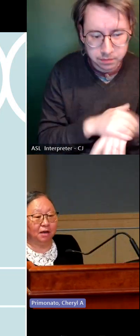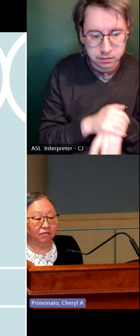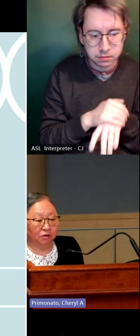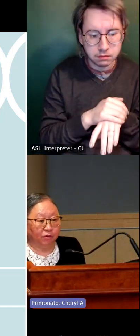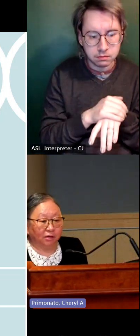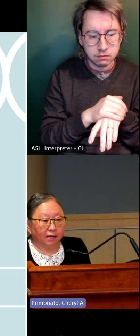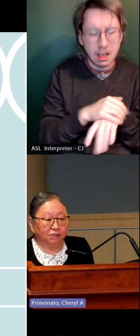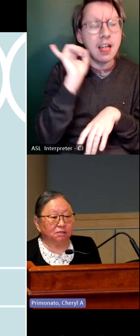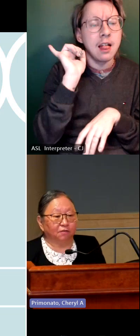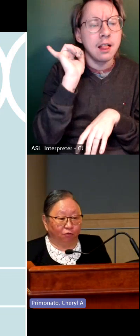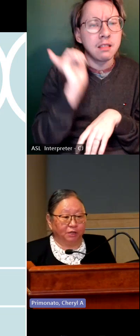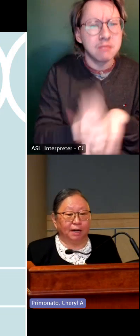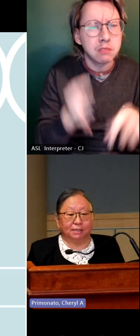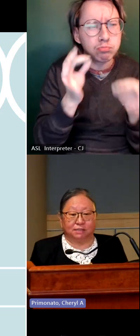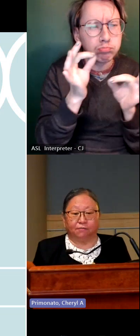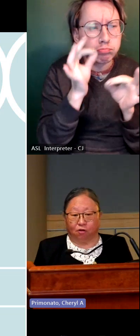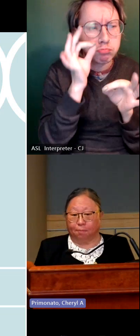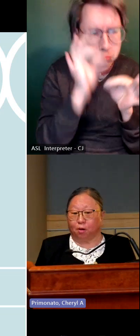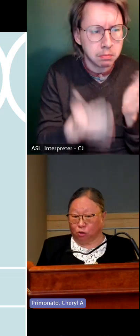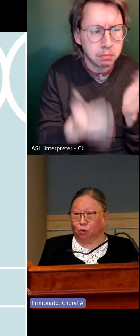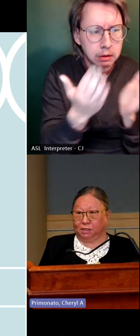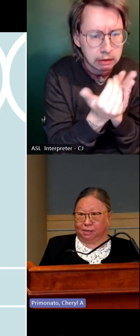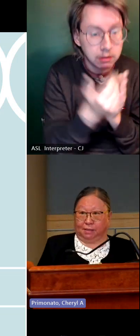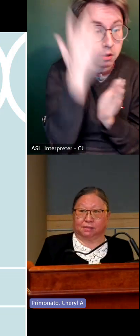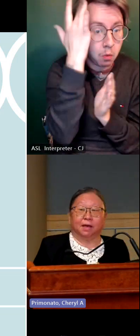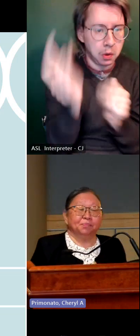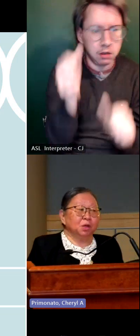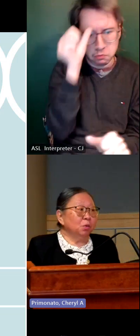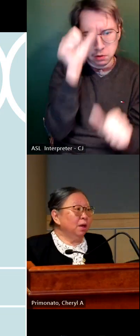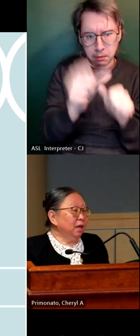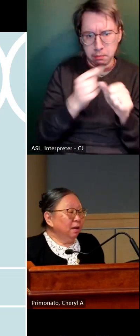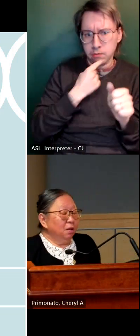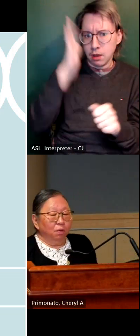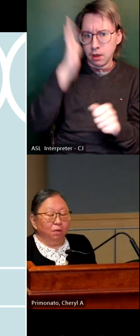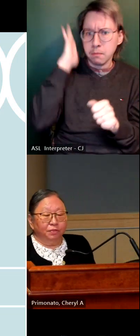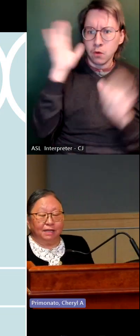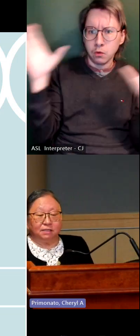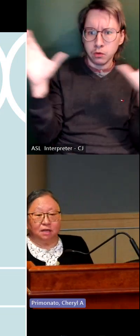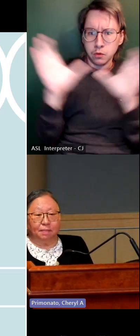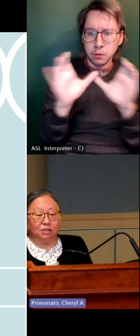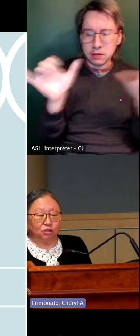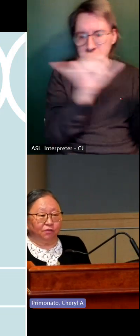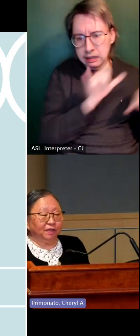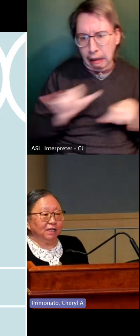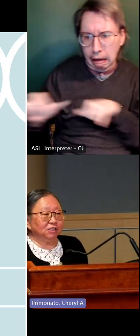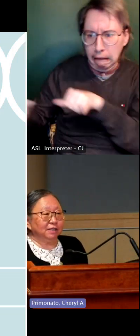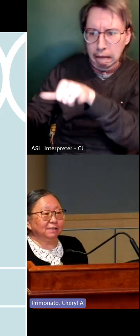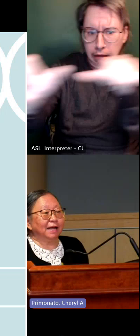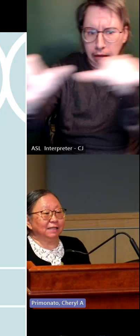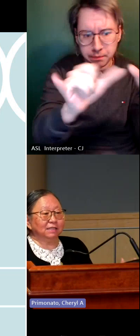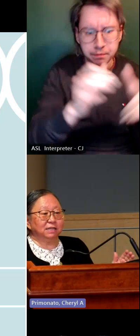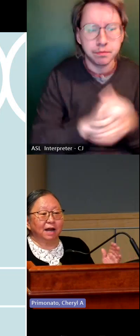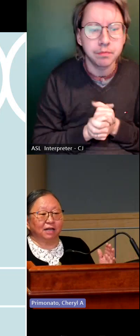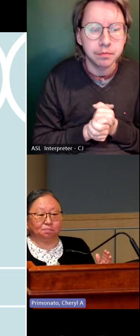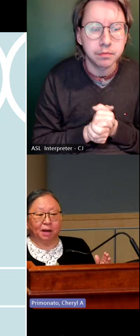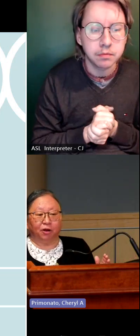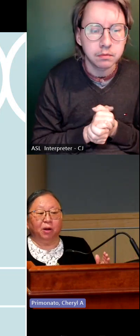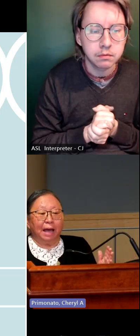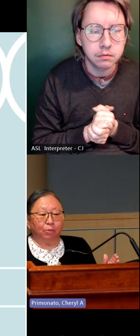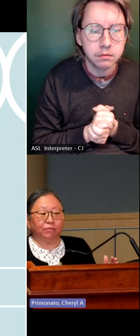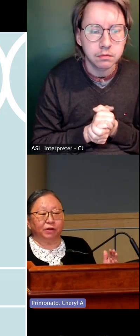the same governing regulations of 49 CFR Part 26. The nice thing about certification is that it does